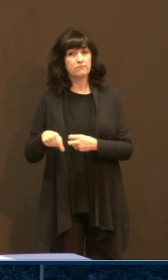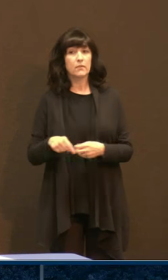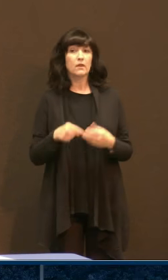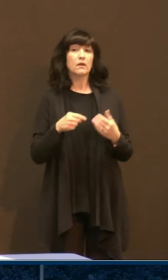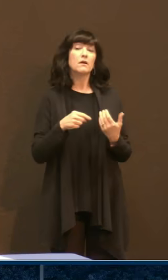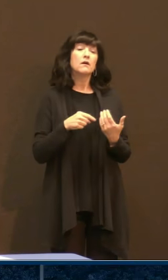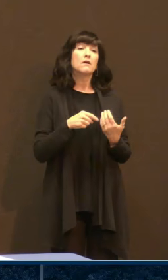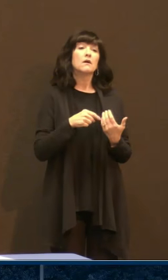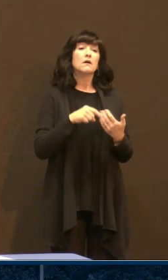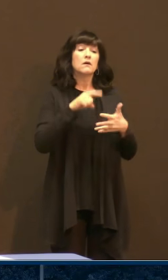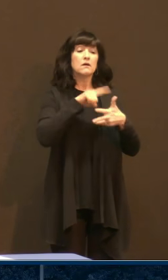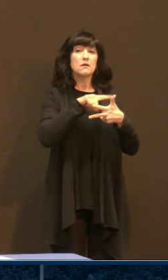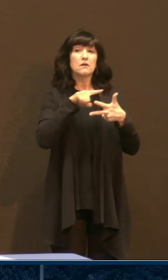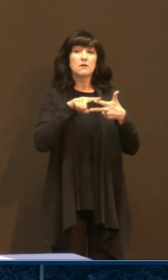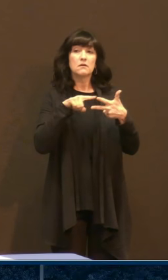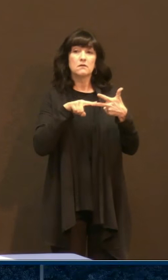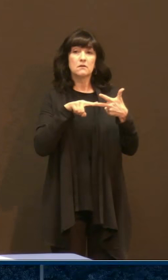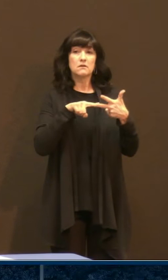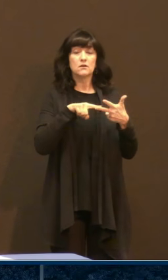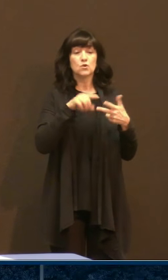the county with the second most